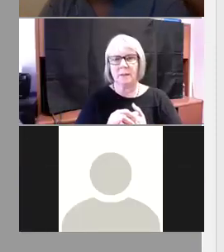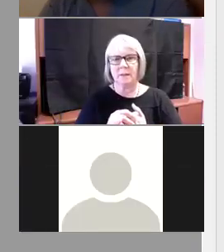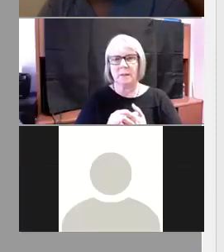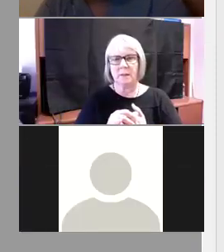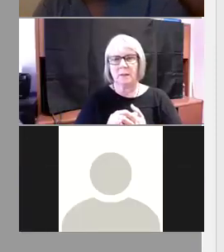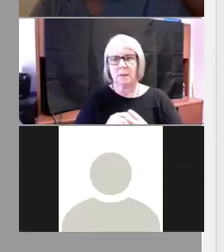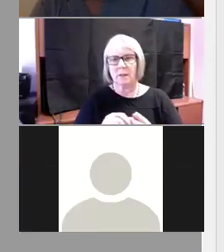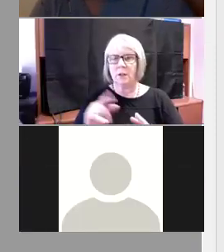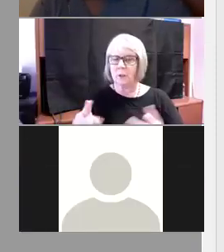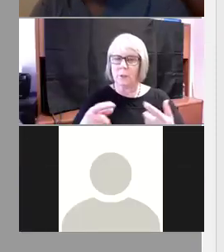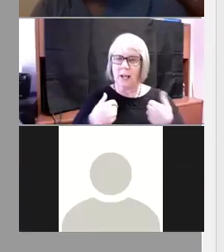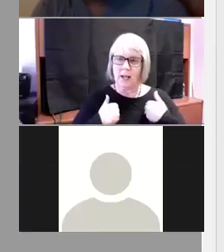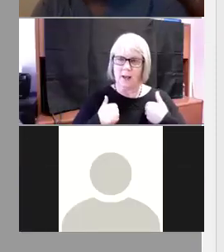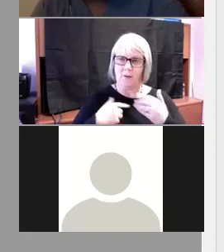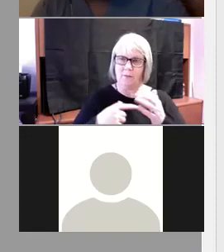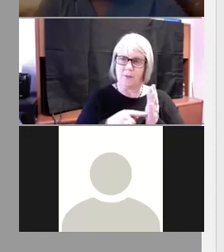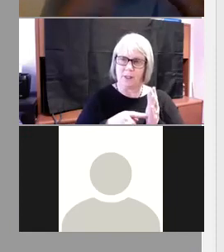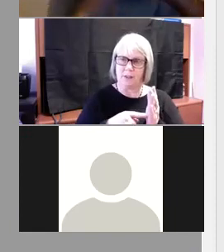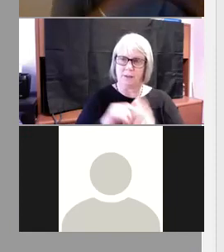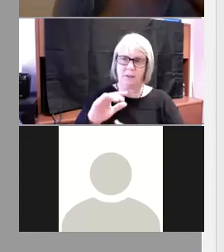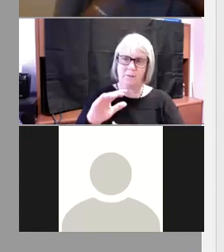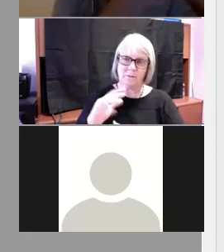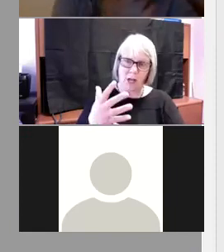we would have these 5